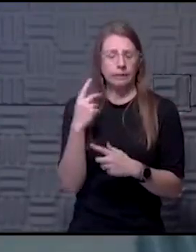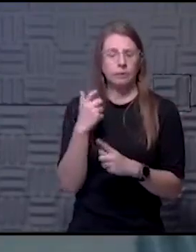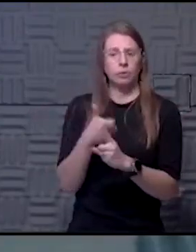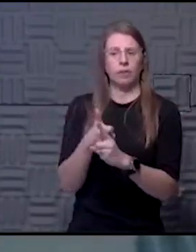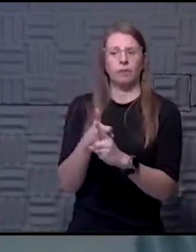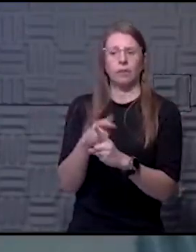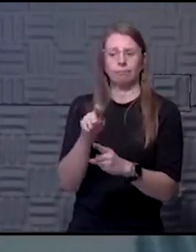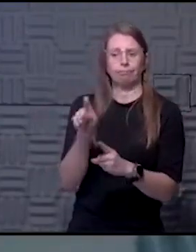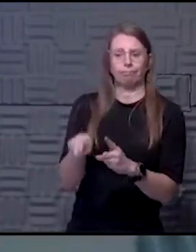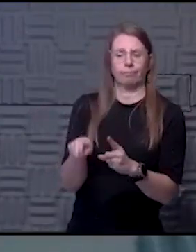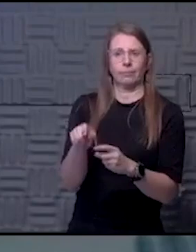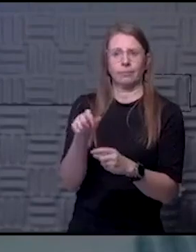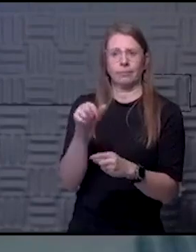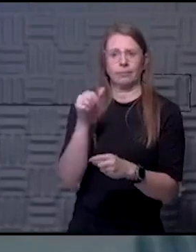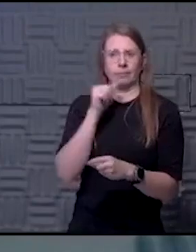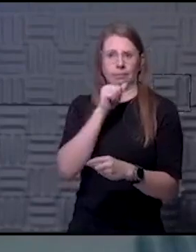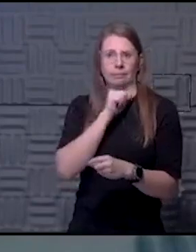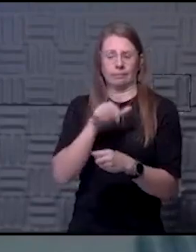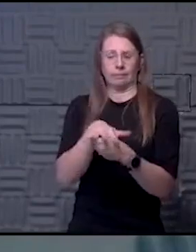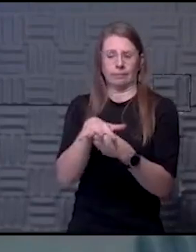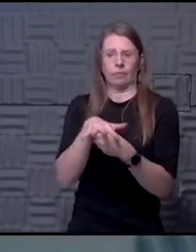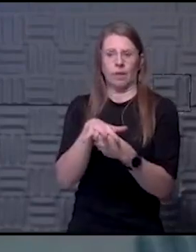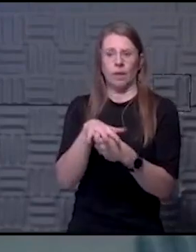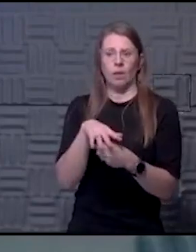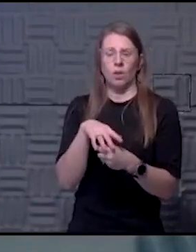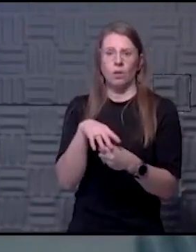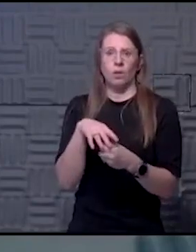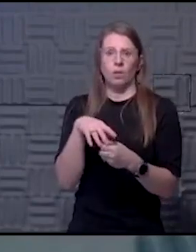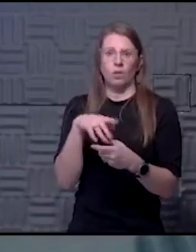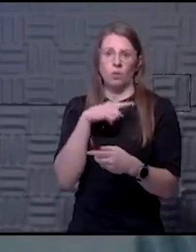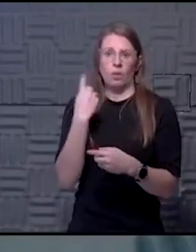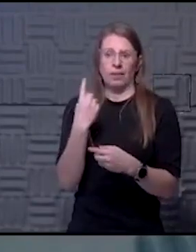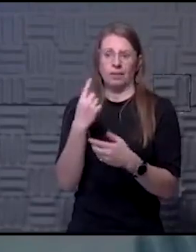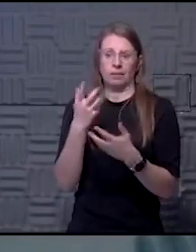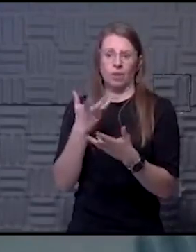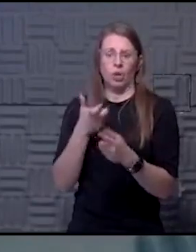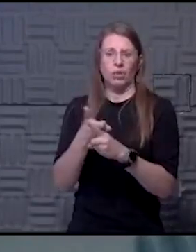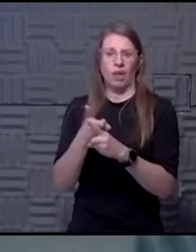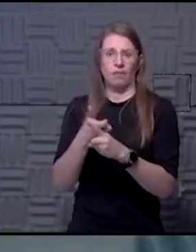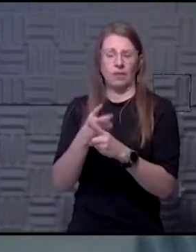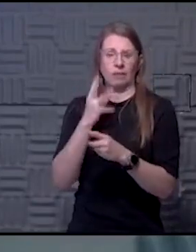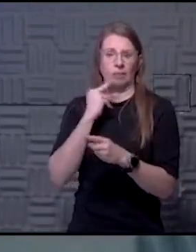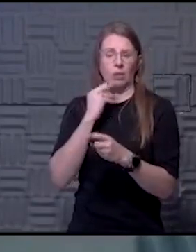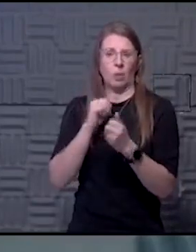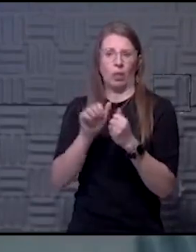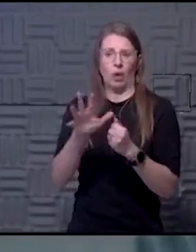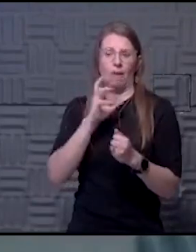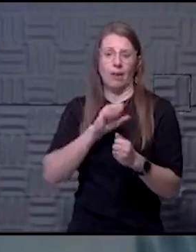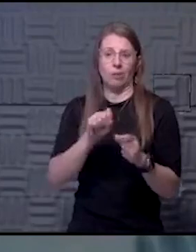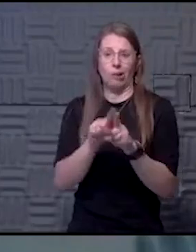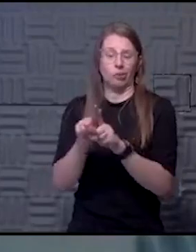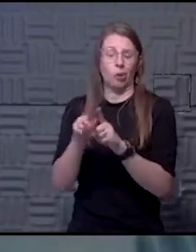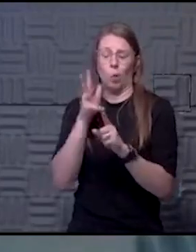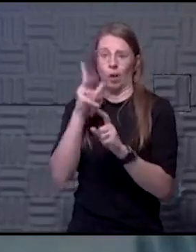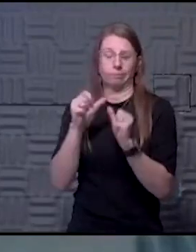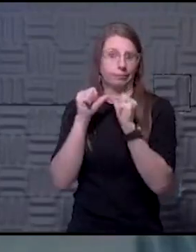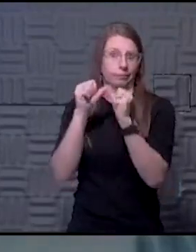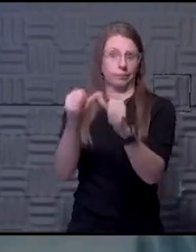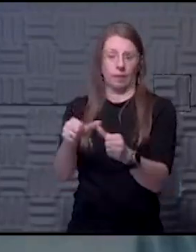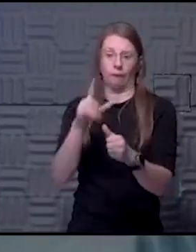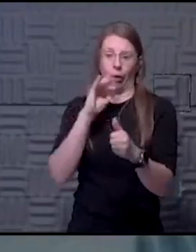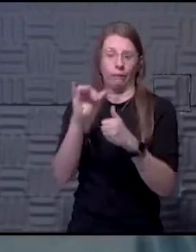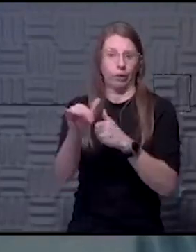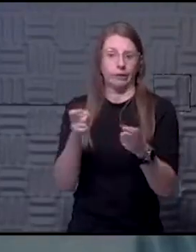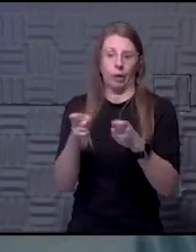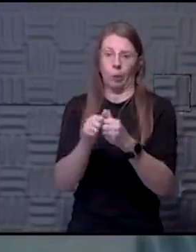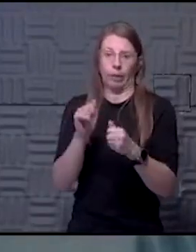that's been important just given the threats and the risks that she's dealt with in life regardless of her age and what she'll continue to be dealing with. And that's what I think